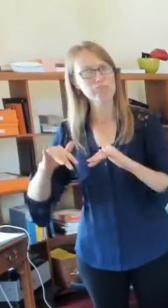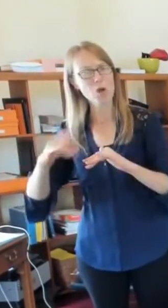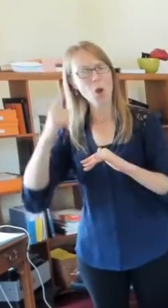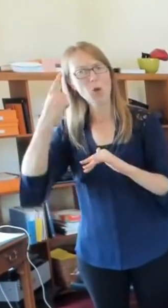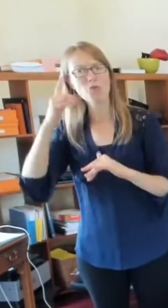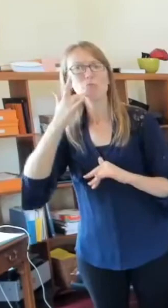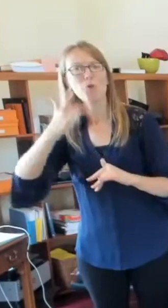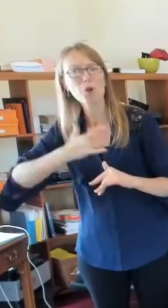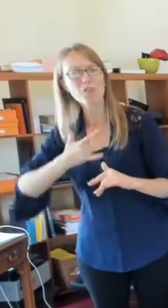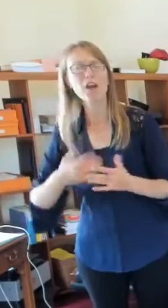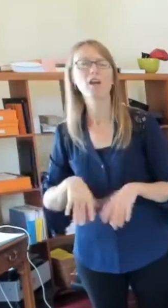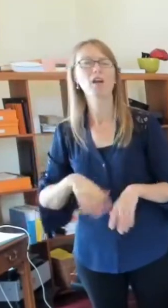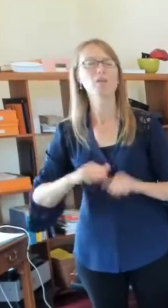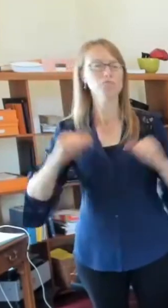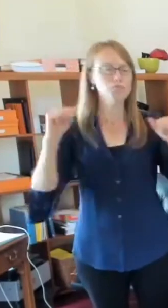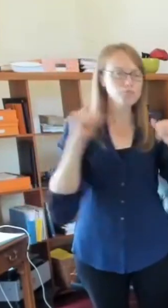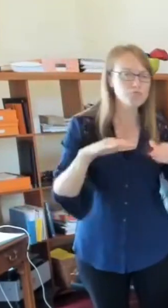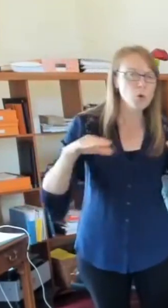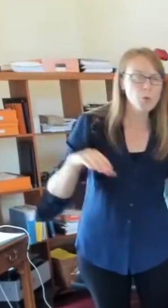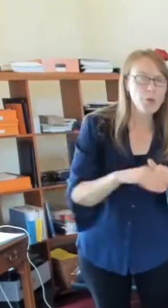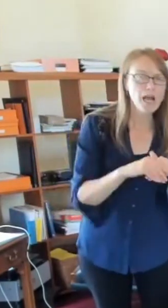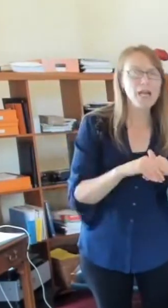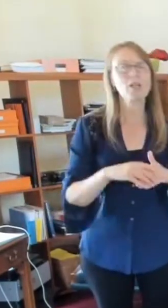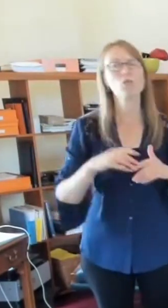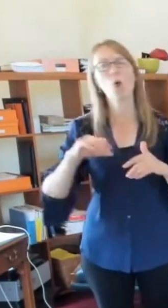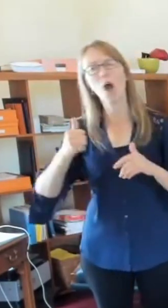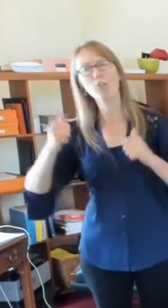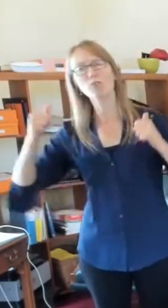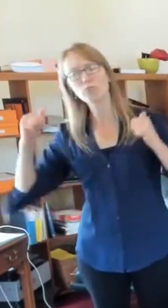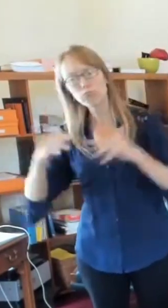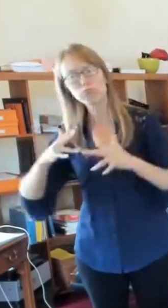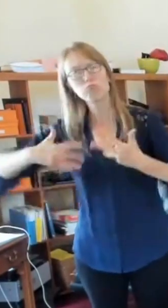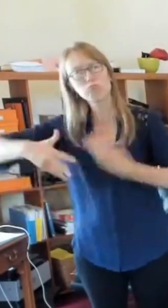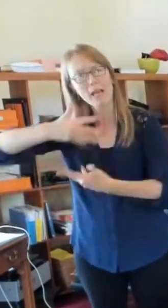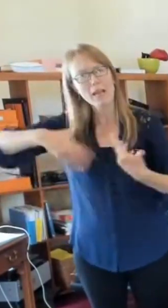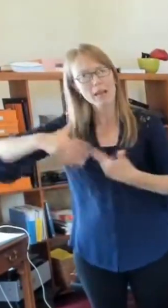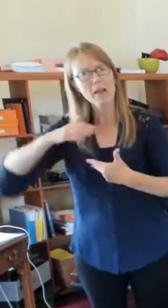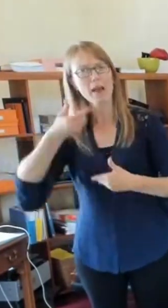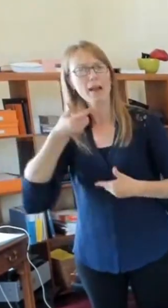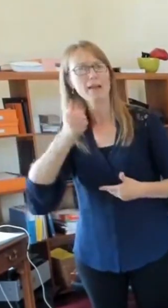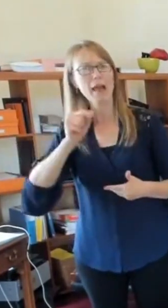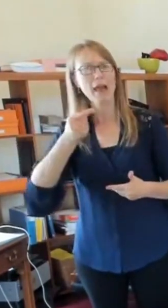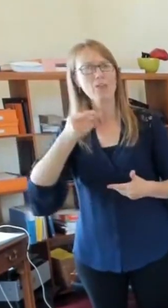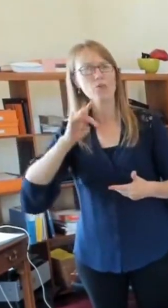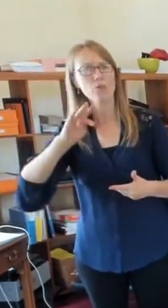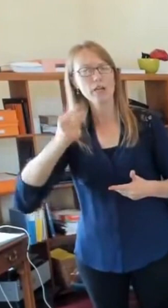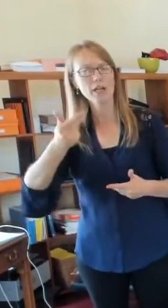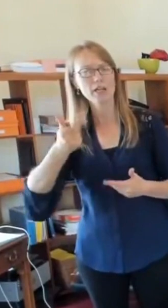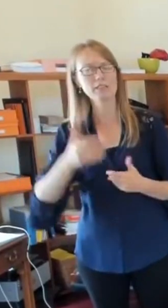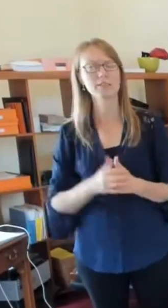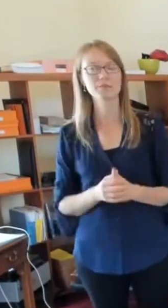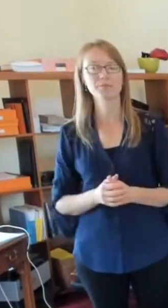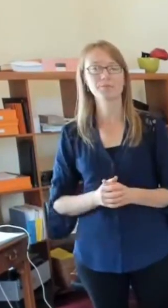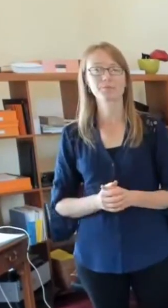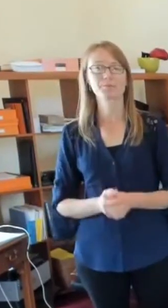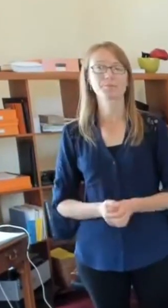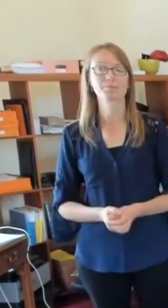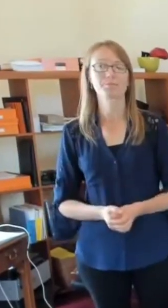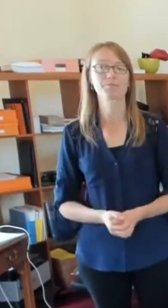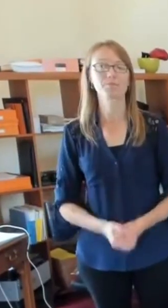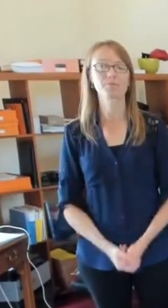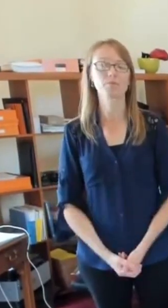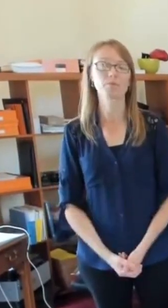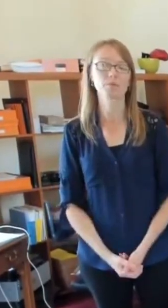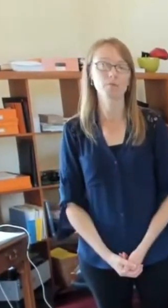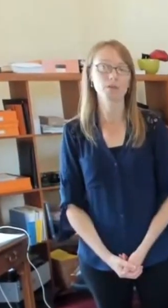This might be from a Lauren, I think. Well, I don't think we want to close all bars,